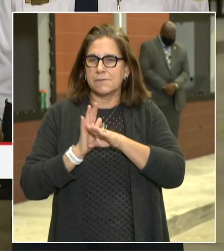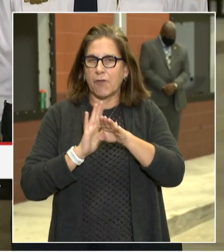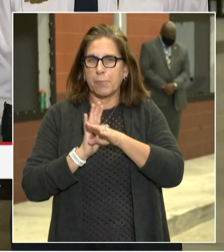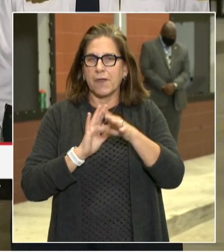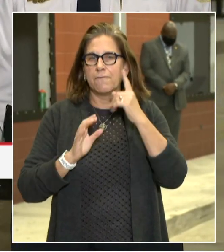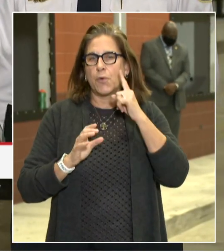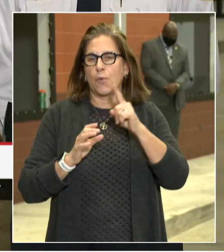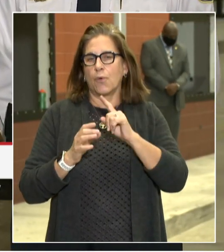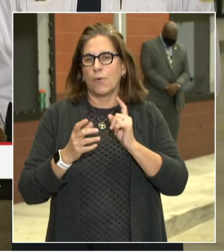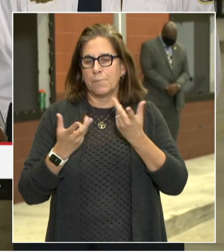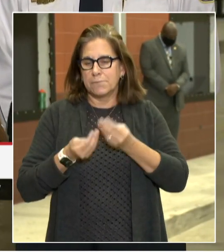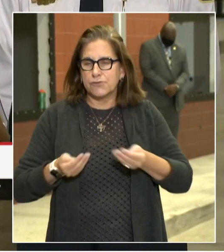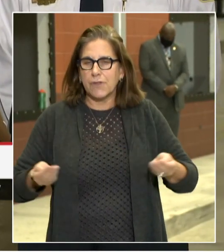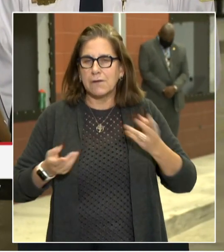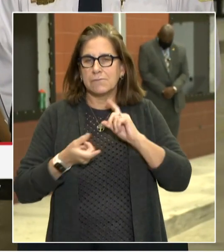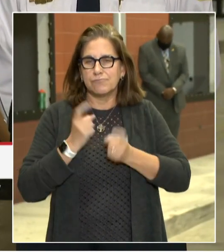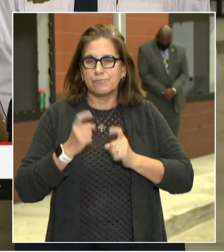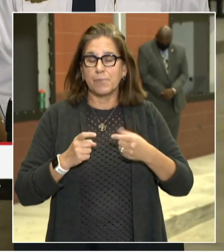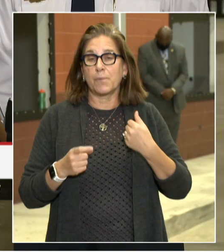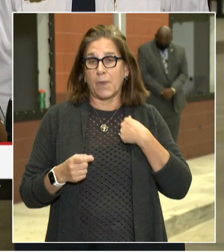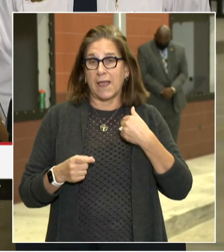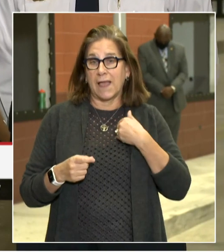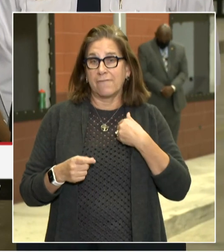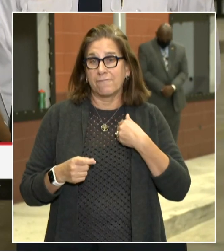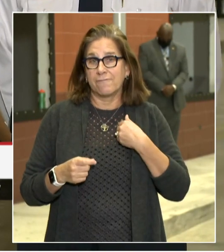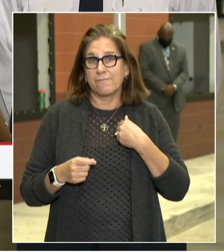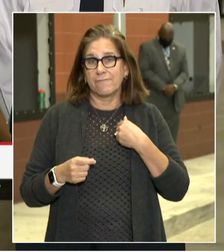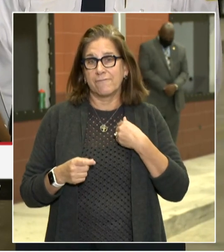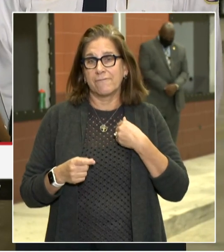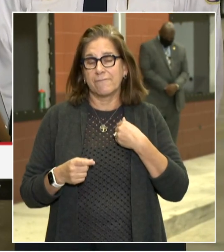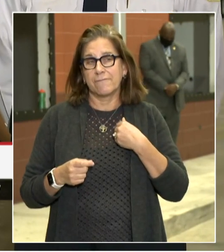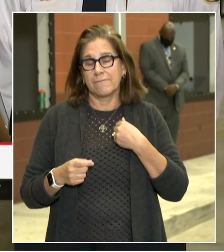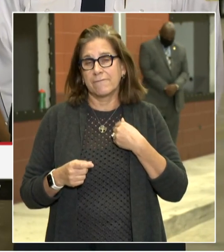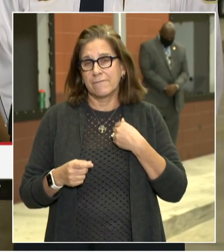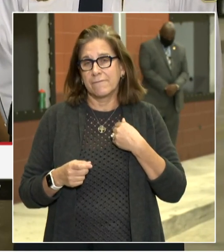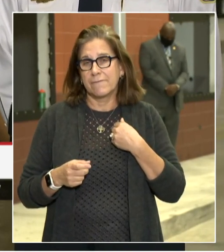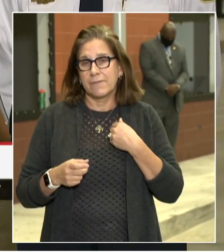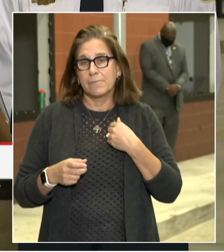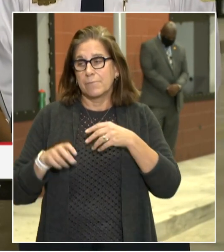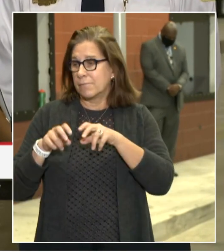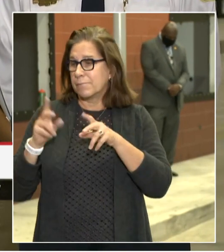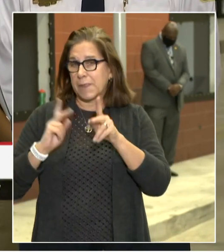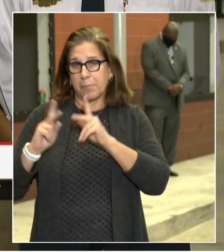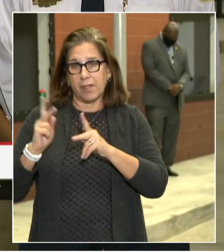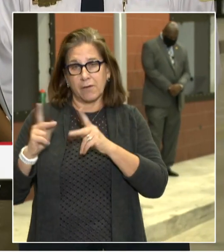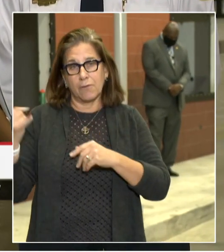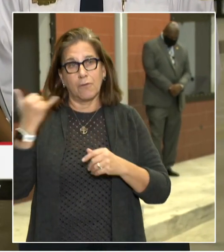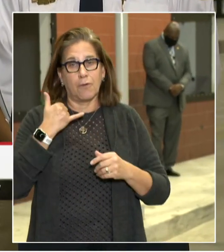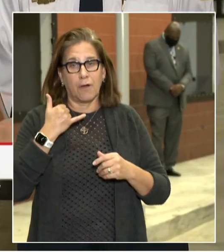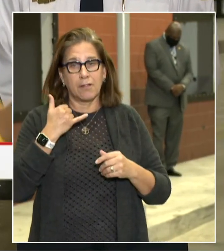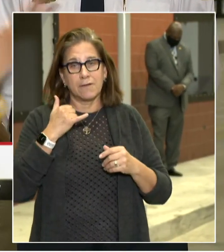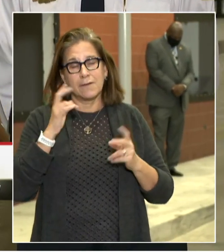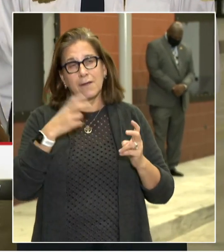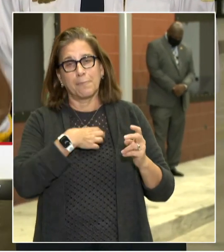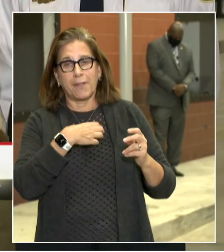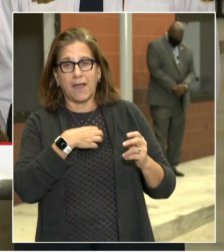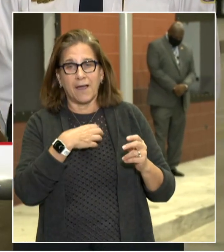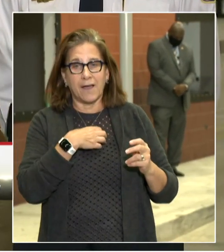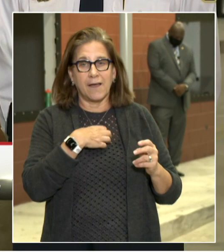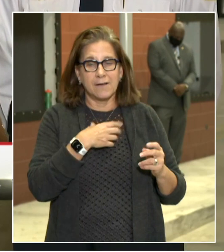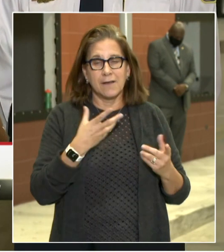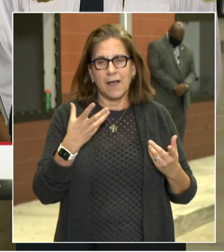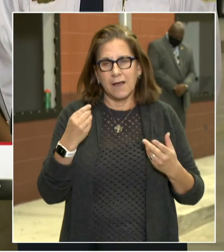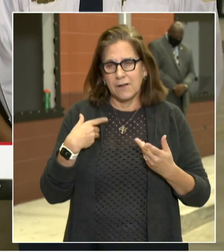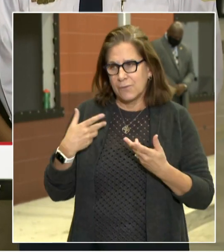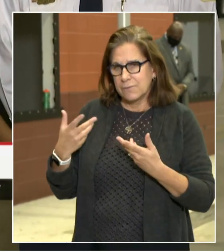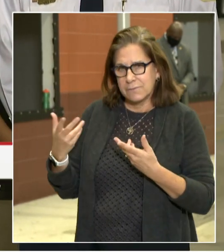police complaints board where citizens can go if they have an interaction that troubles them about that department. All of those